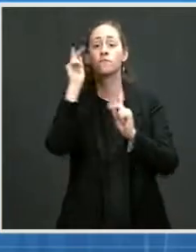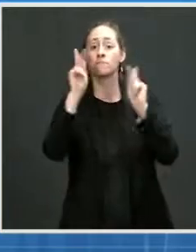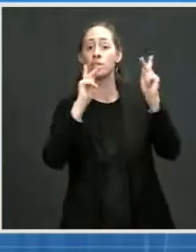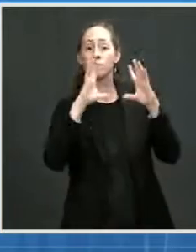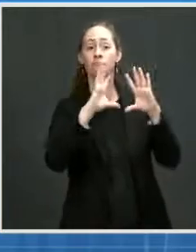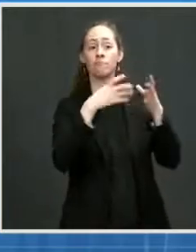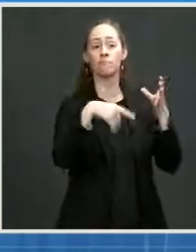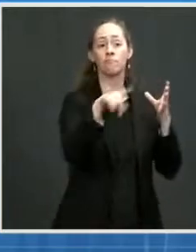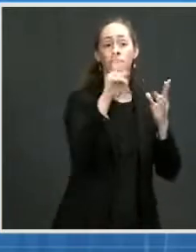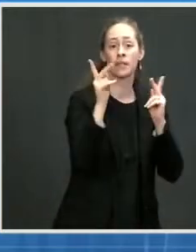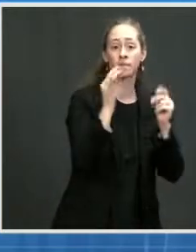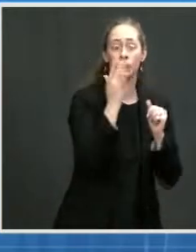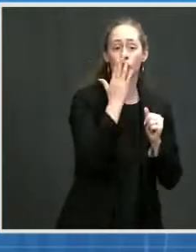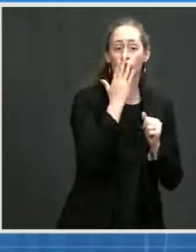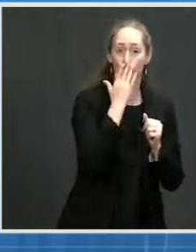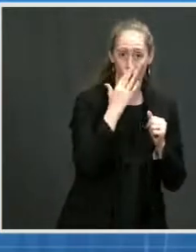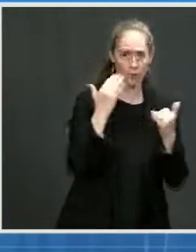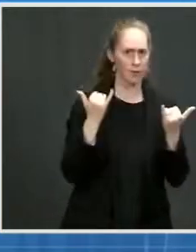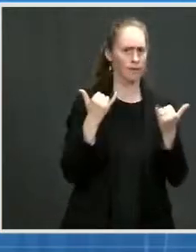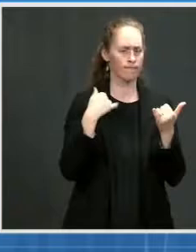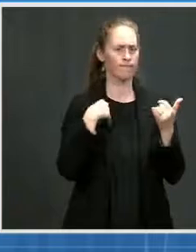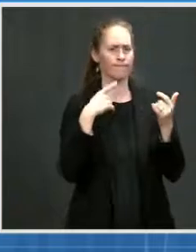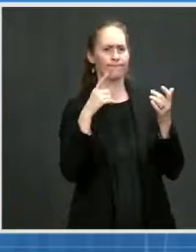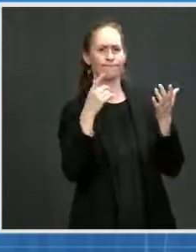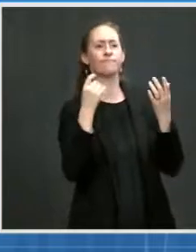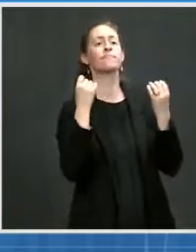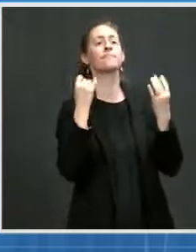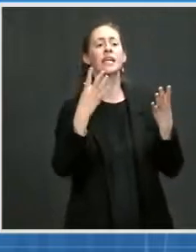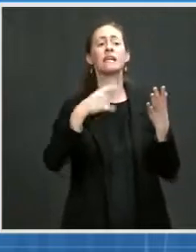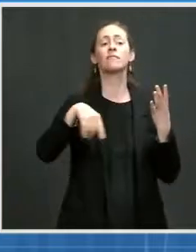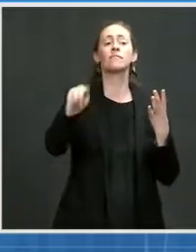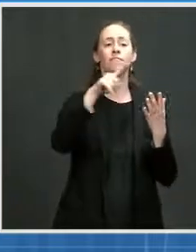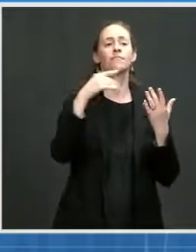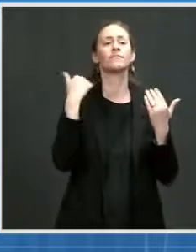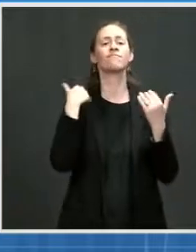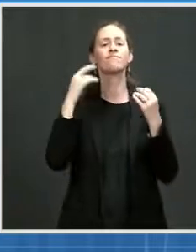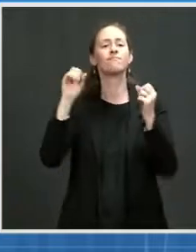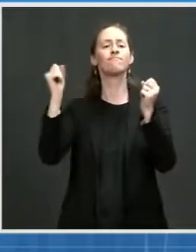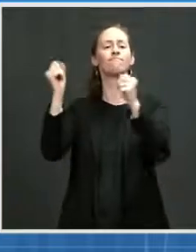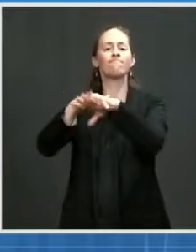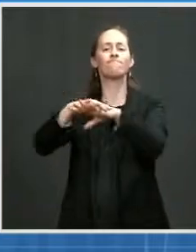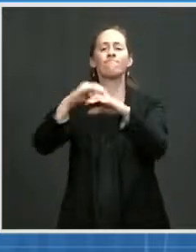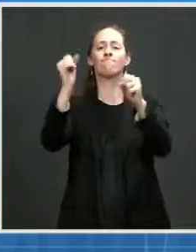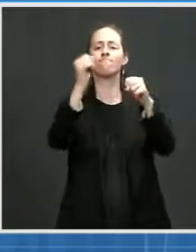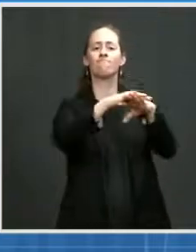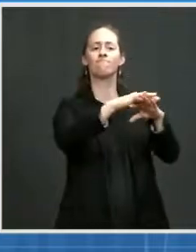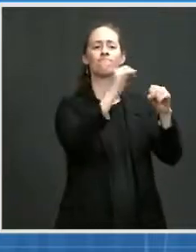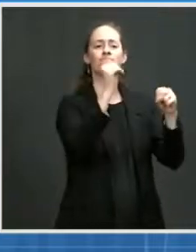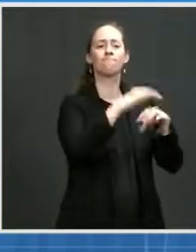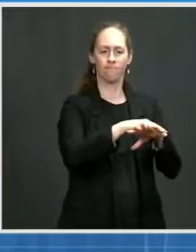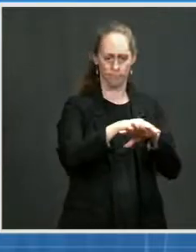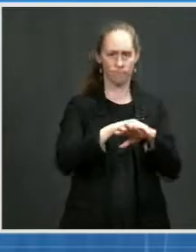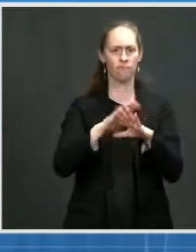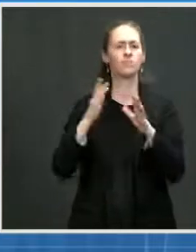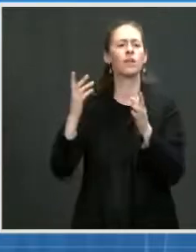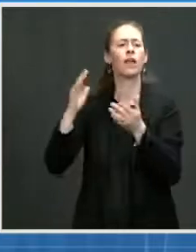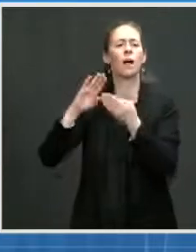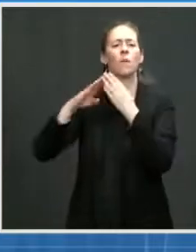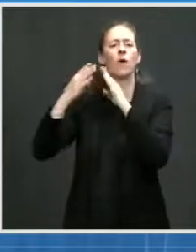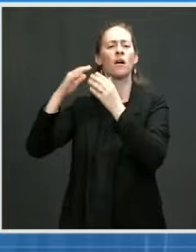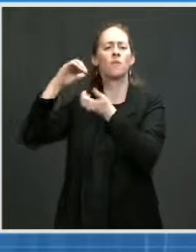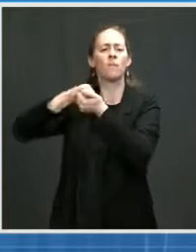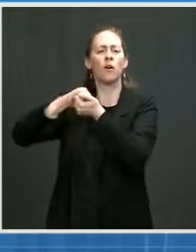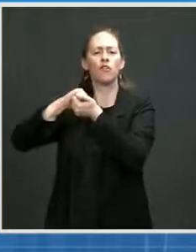run mass vaccination centers through the Community Health Center Partnership, and most recently, we see similar trends through the